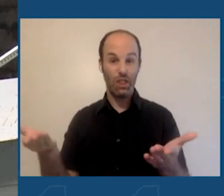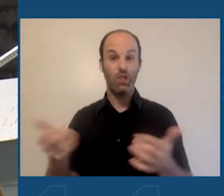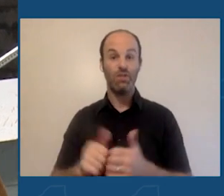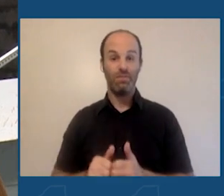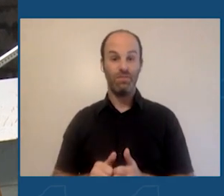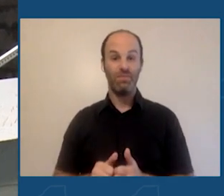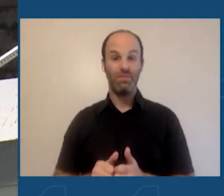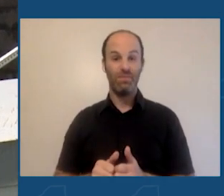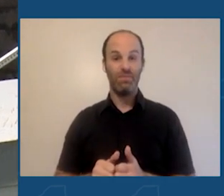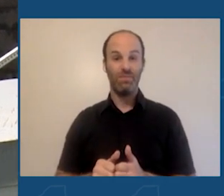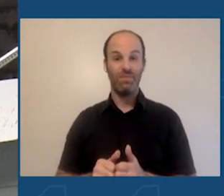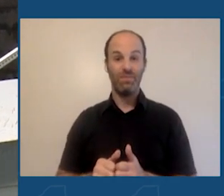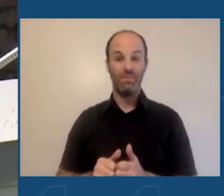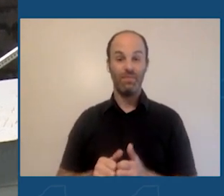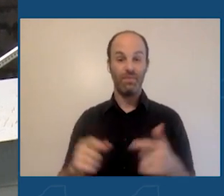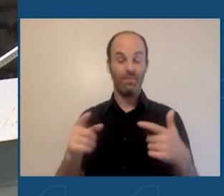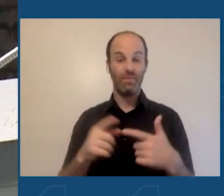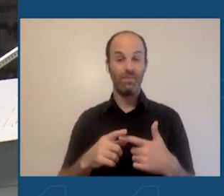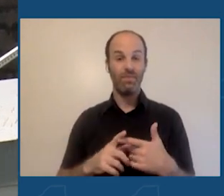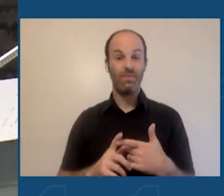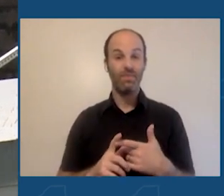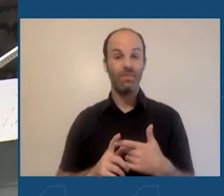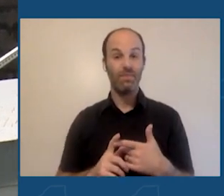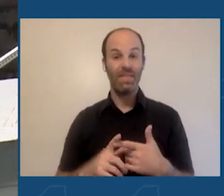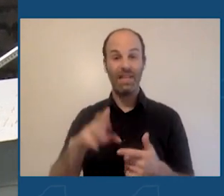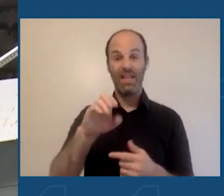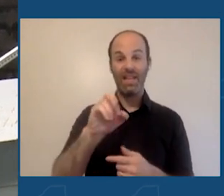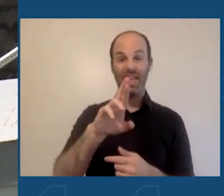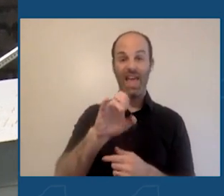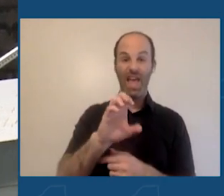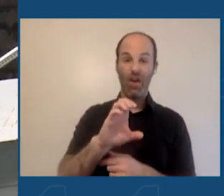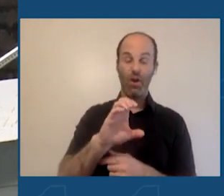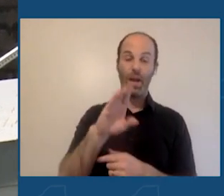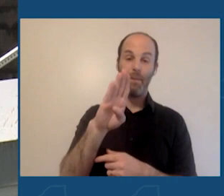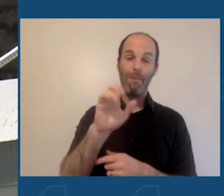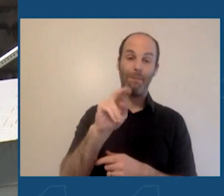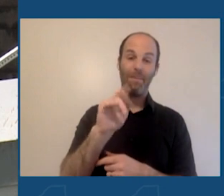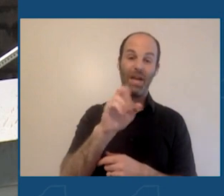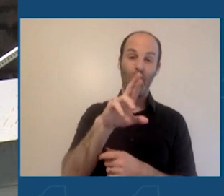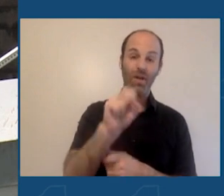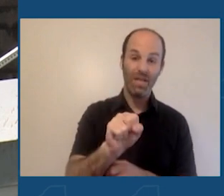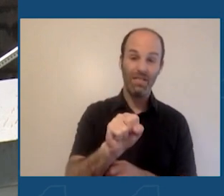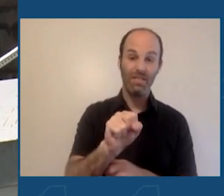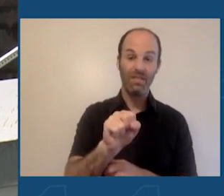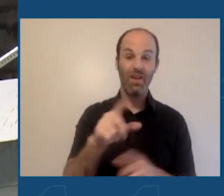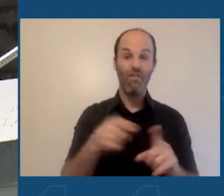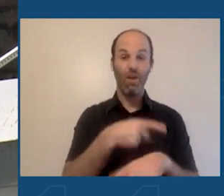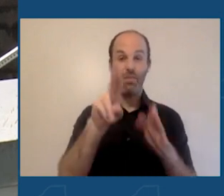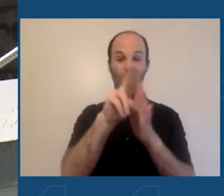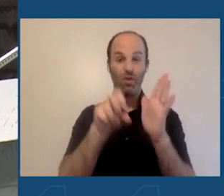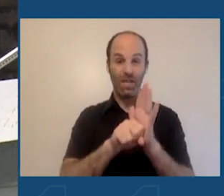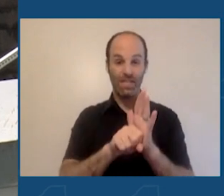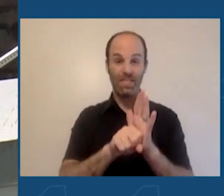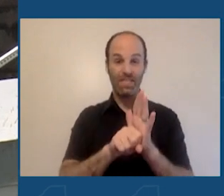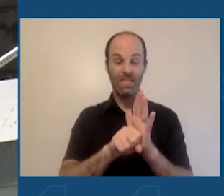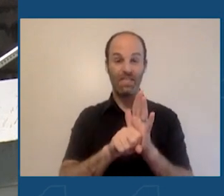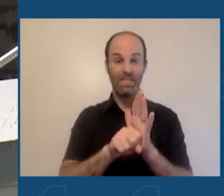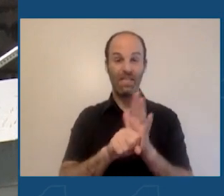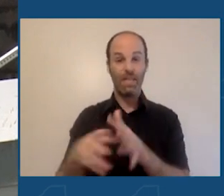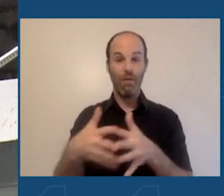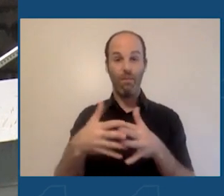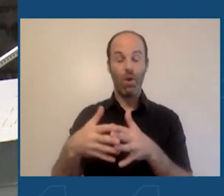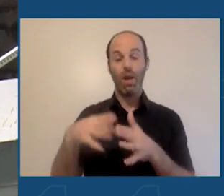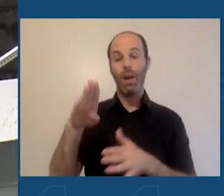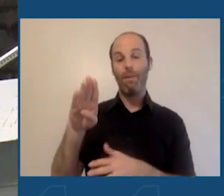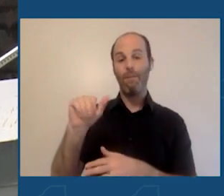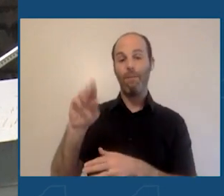We have Eric Benaras of the United States of American Bobsled Skeleton